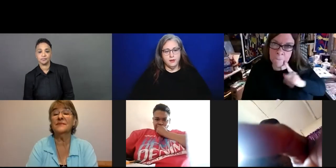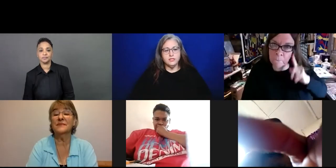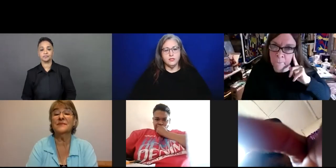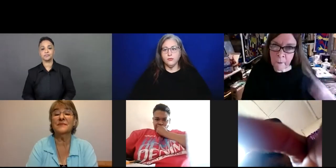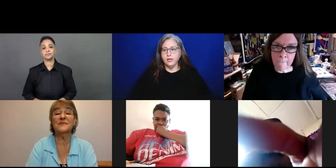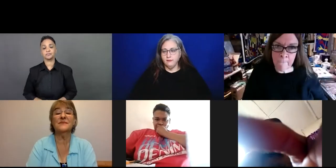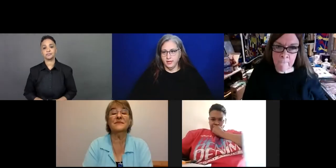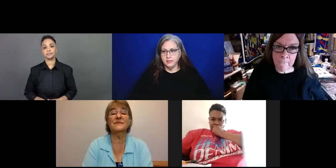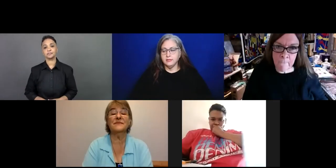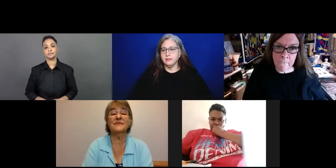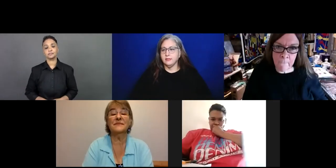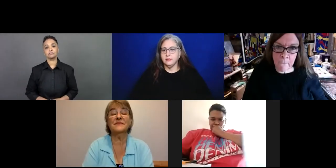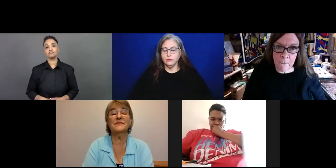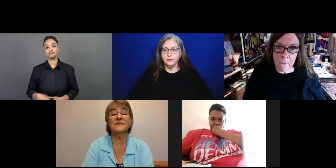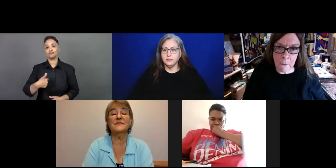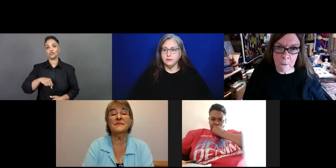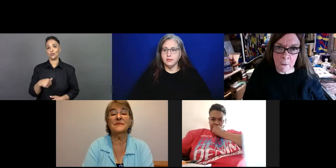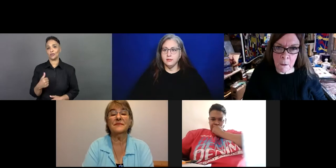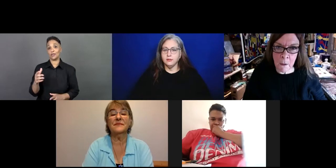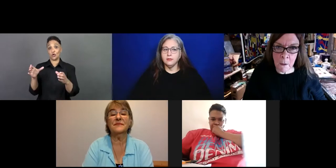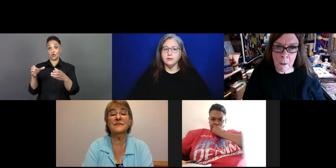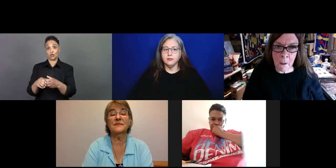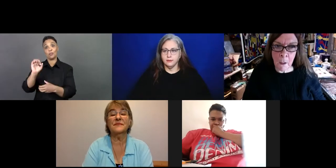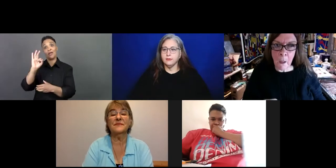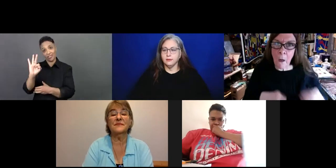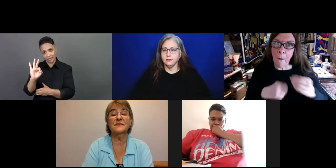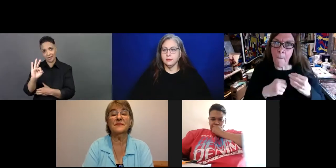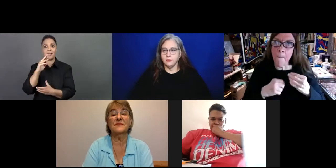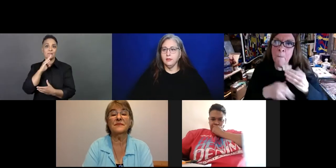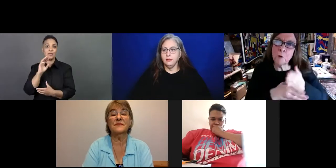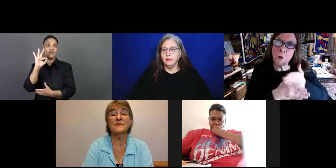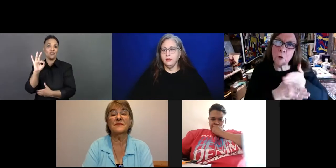There was three of us. Oops, hold on here.